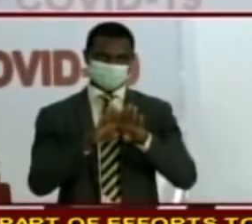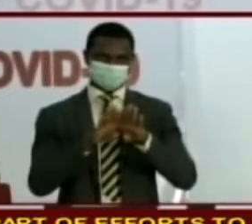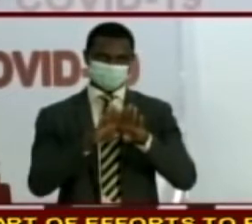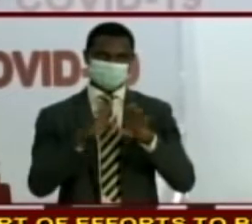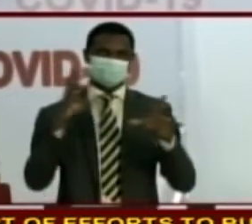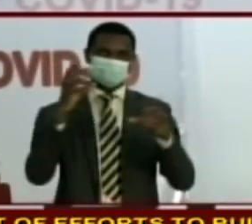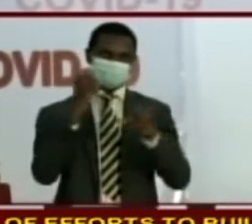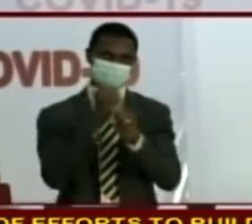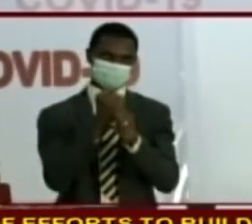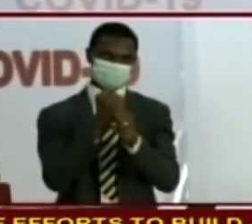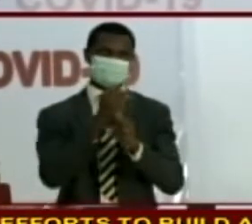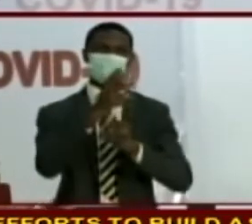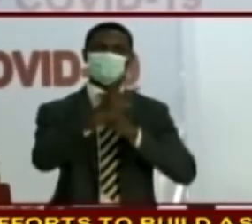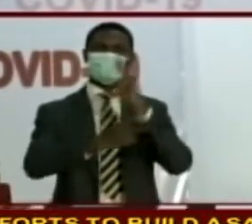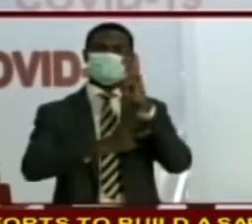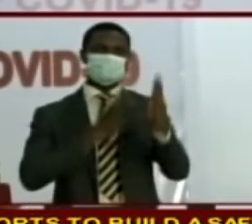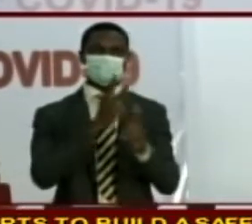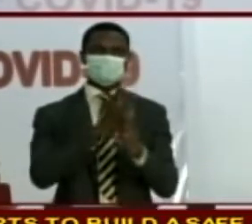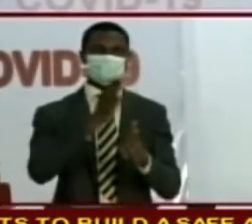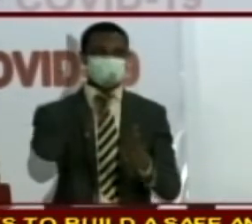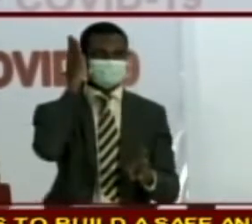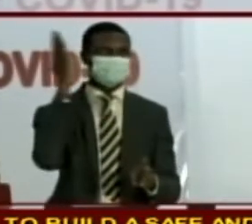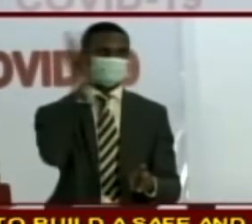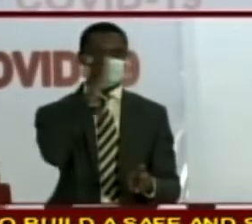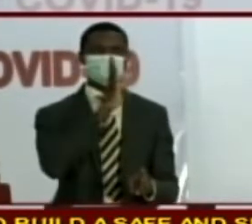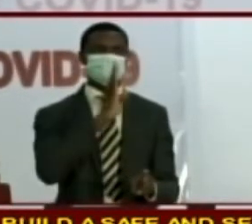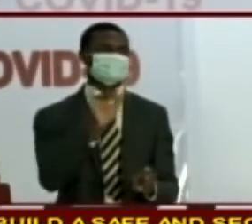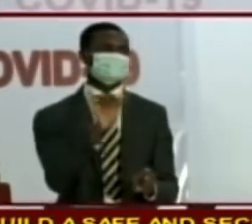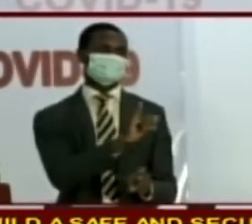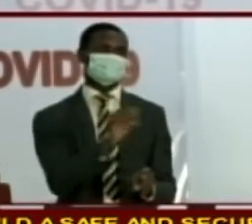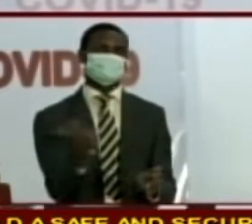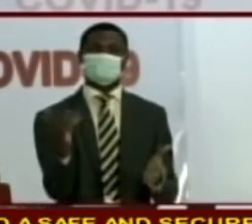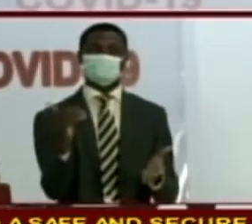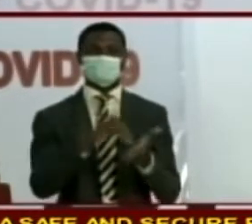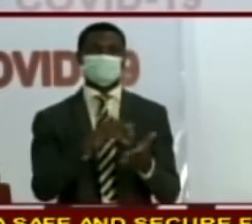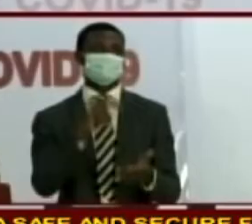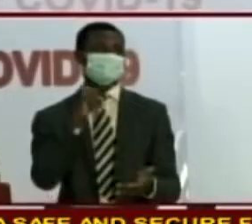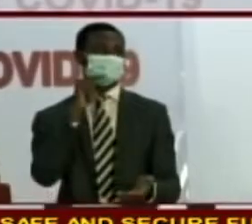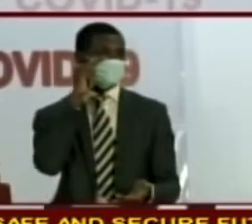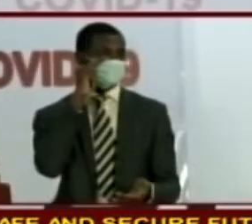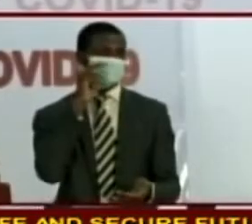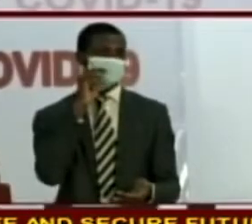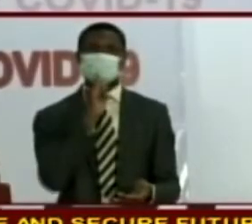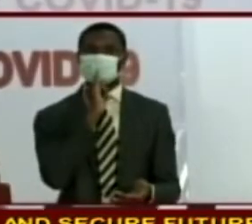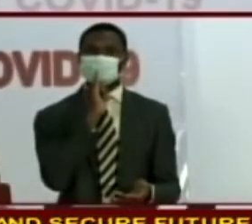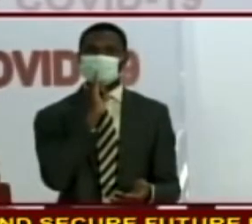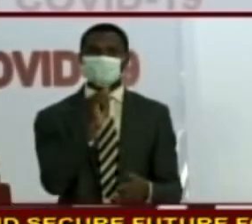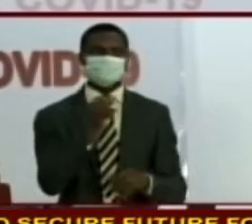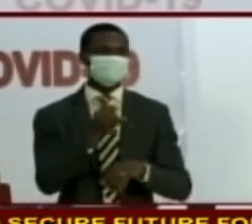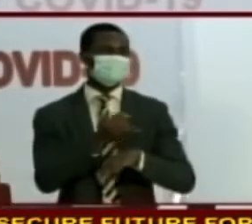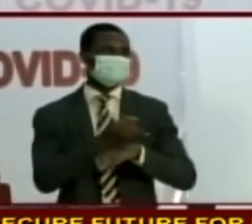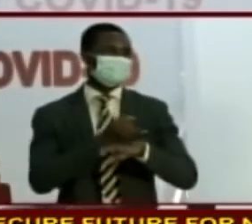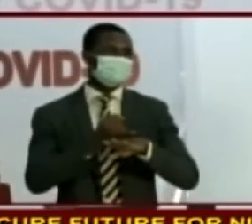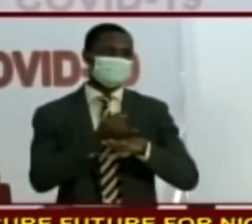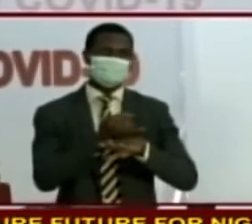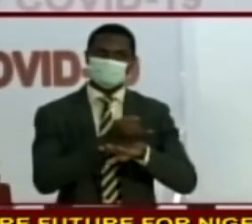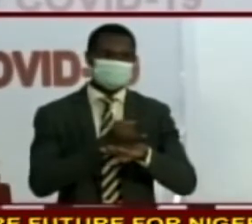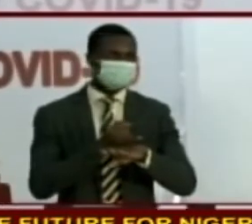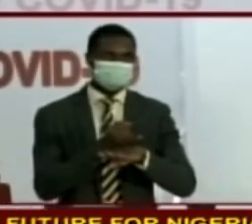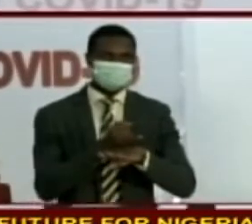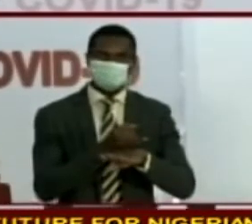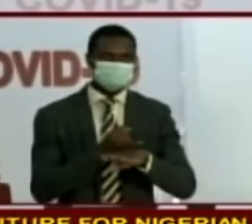The world will never be the same again. And Nigeria is not an island. And it